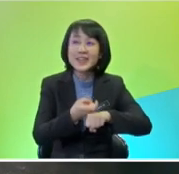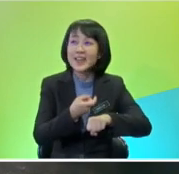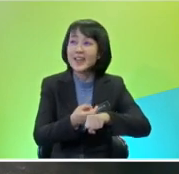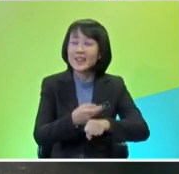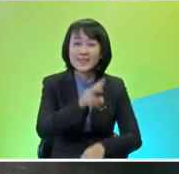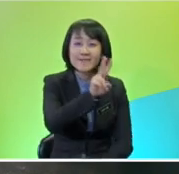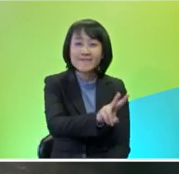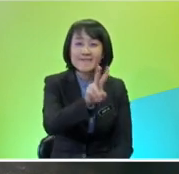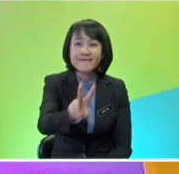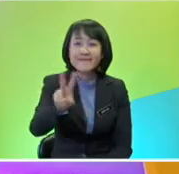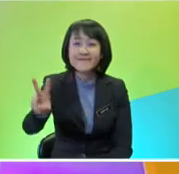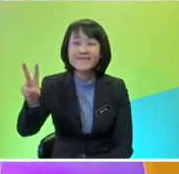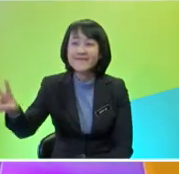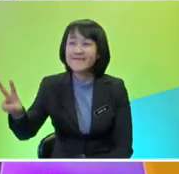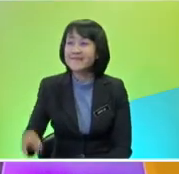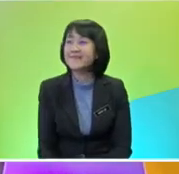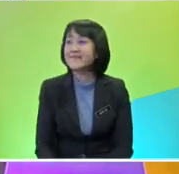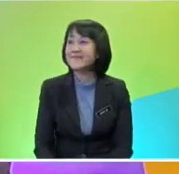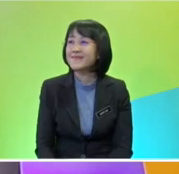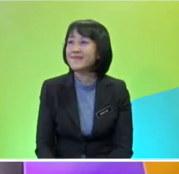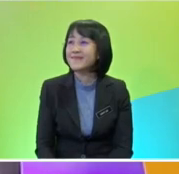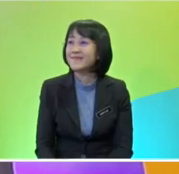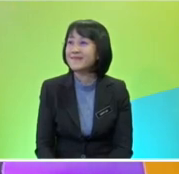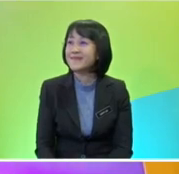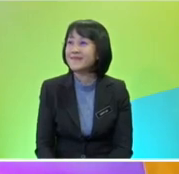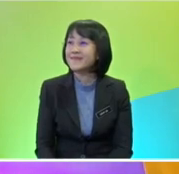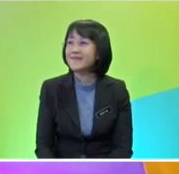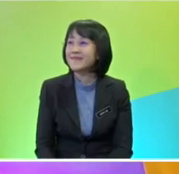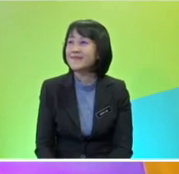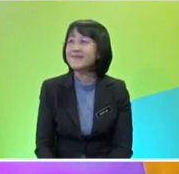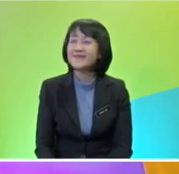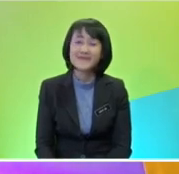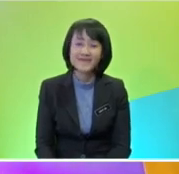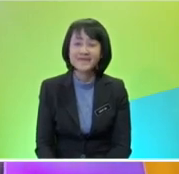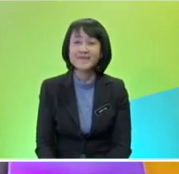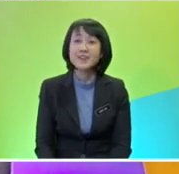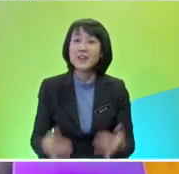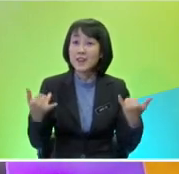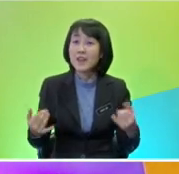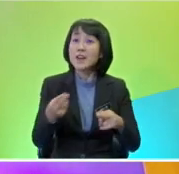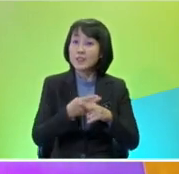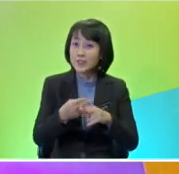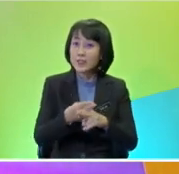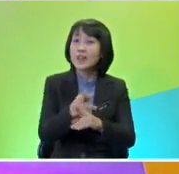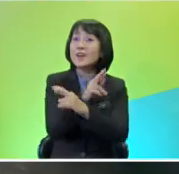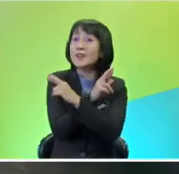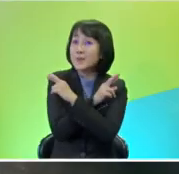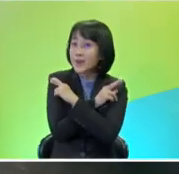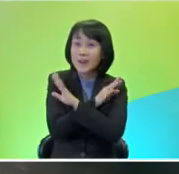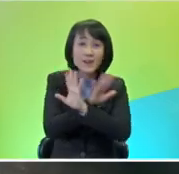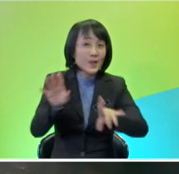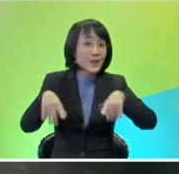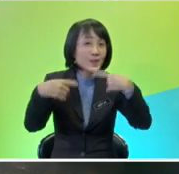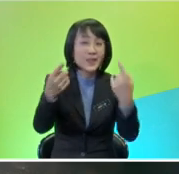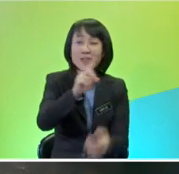2 shell sticks for each of them. 2 shell sticks. All right. Yes. Good job, everyone. Well, before we proceed any further, we will take a short break. Sure. So, don't go anywhere. We'll be right